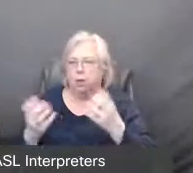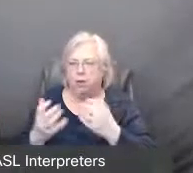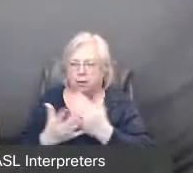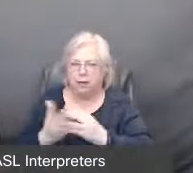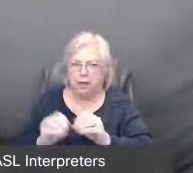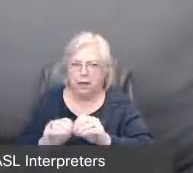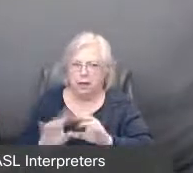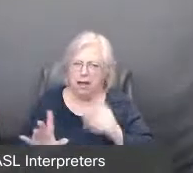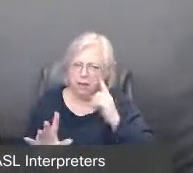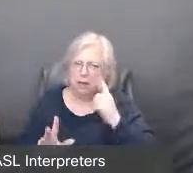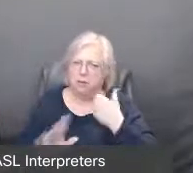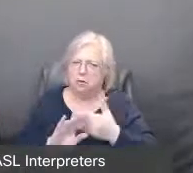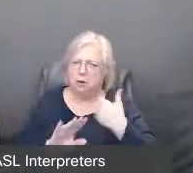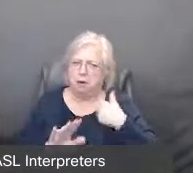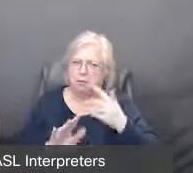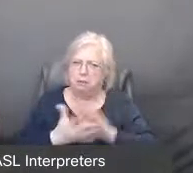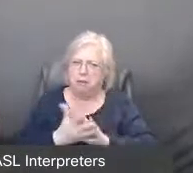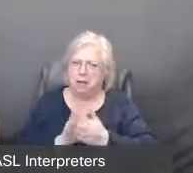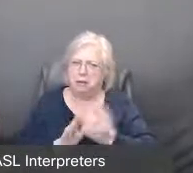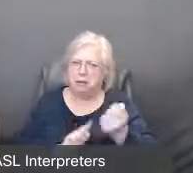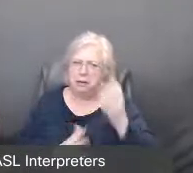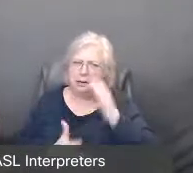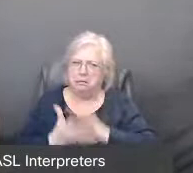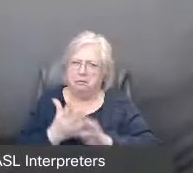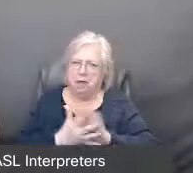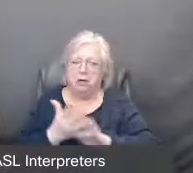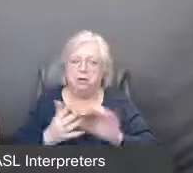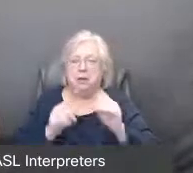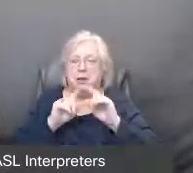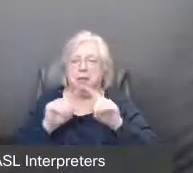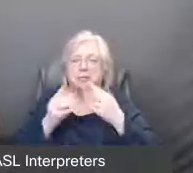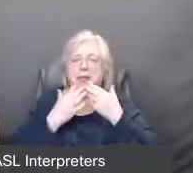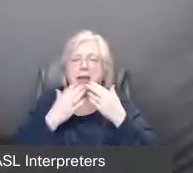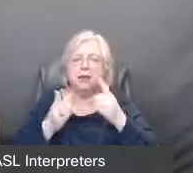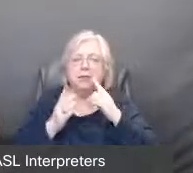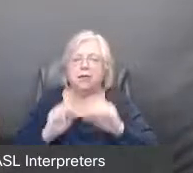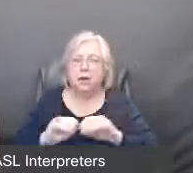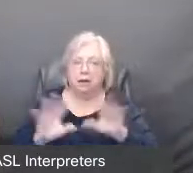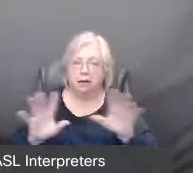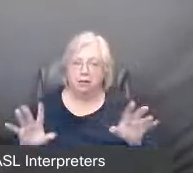I got a little confused, but thank you for clearing that up.